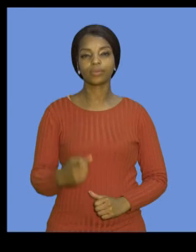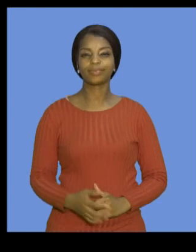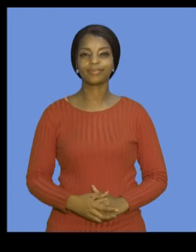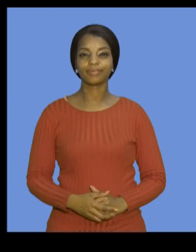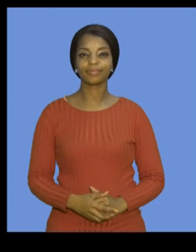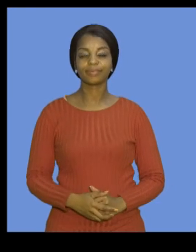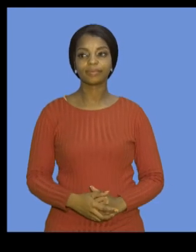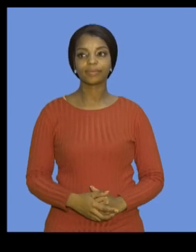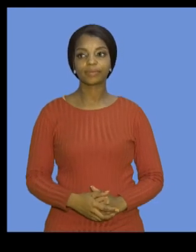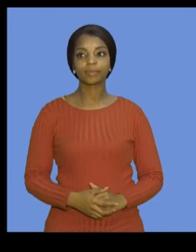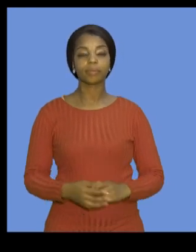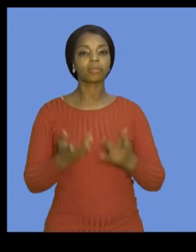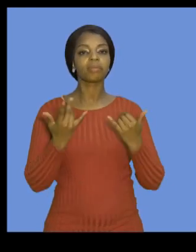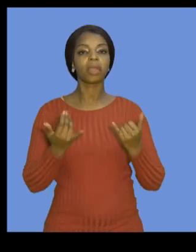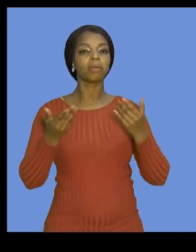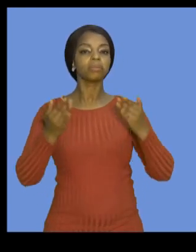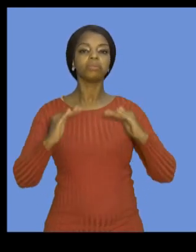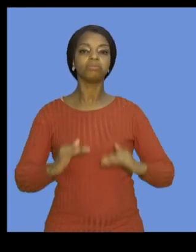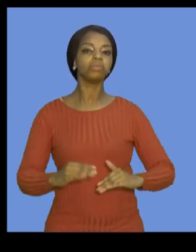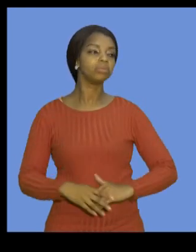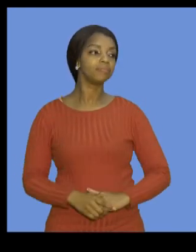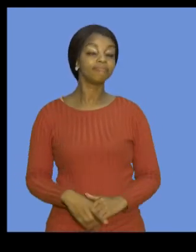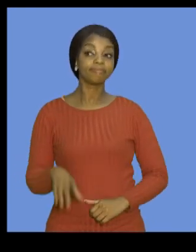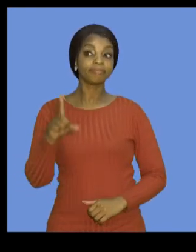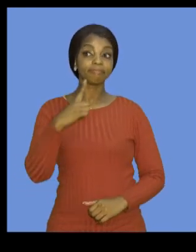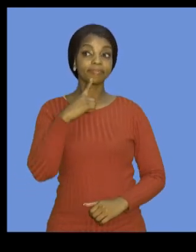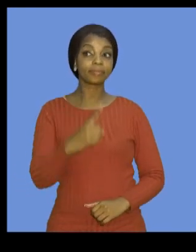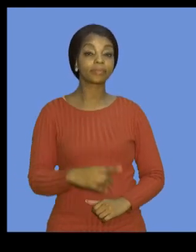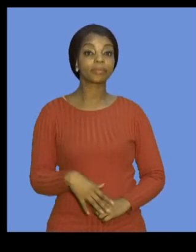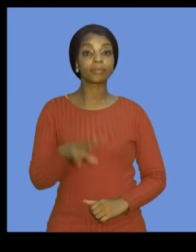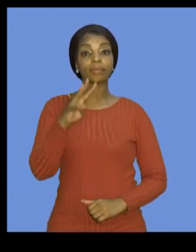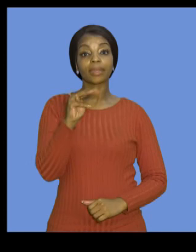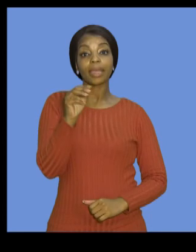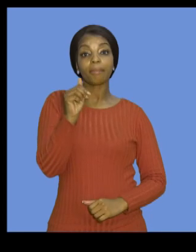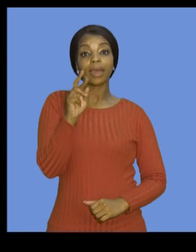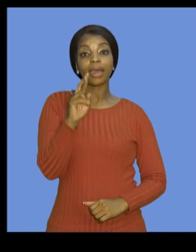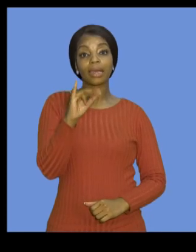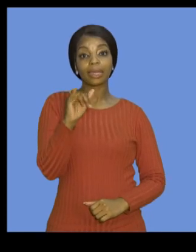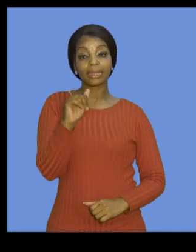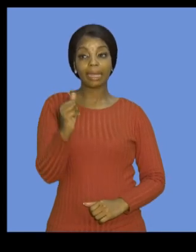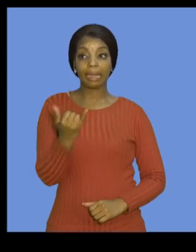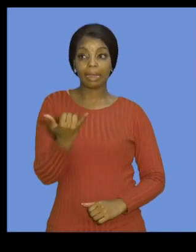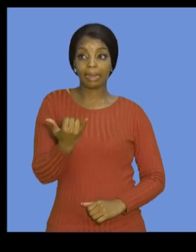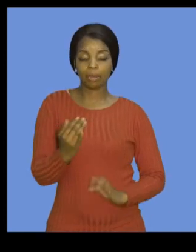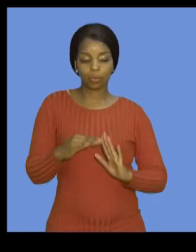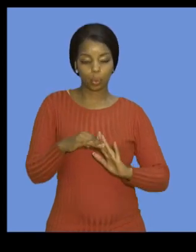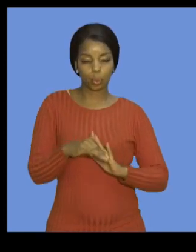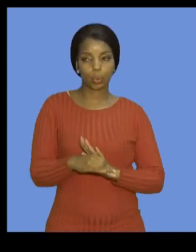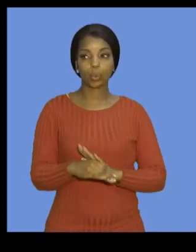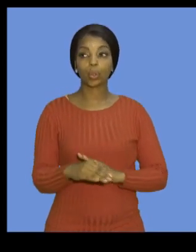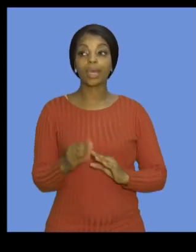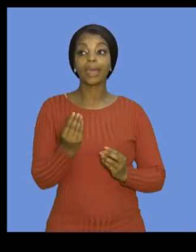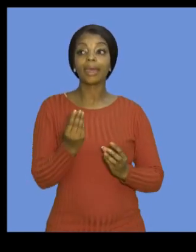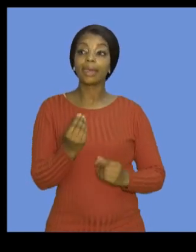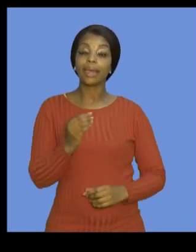Now, the next question says, Maria's car depreciates at a rate of 6%